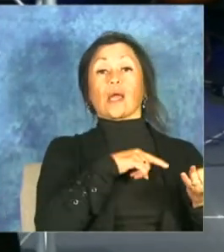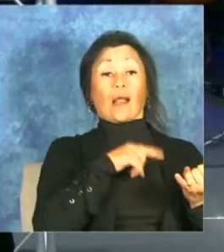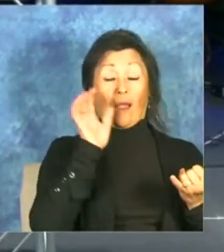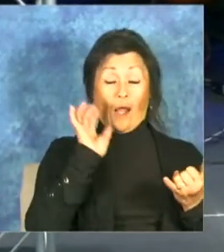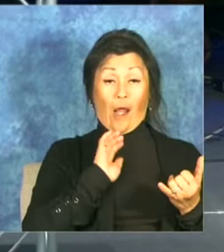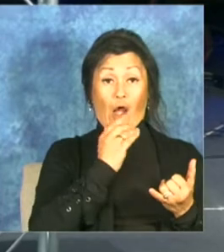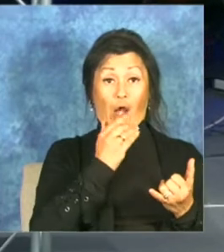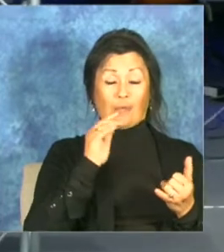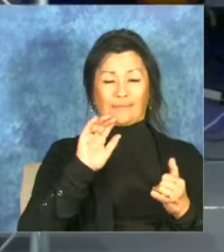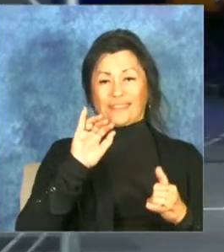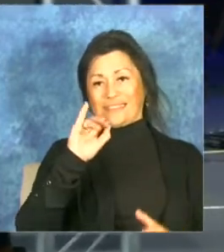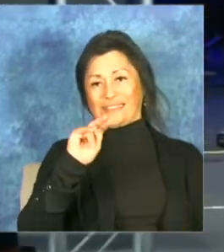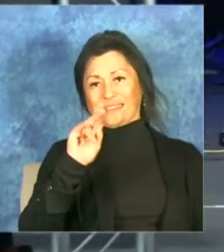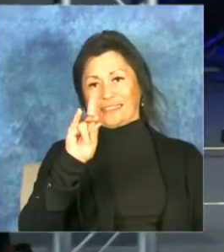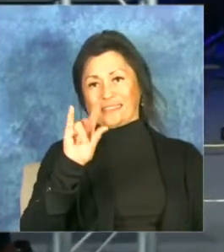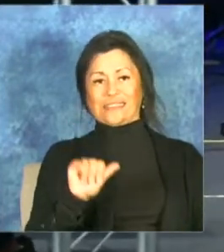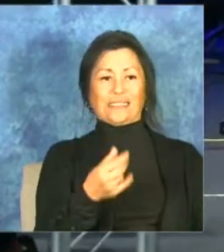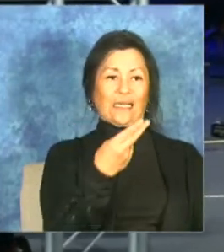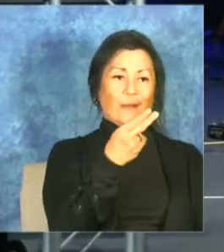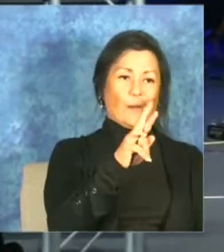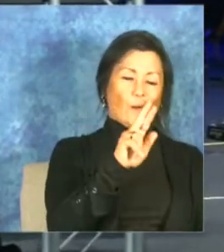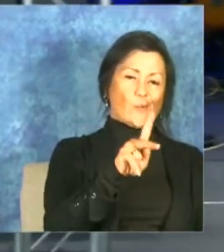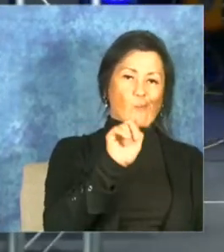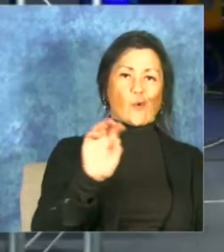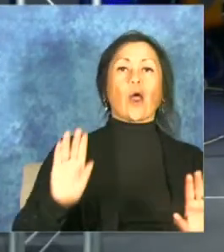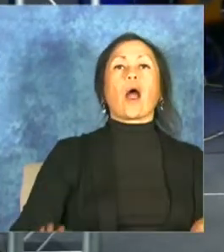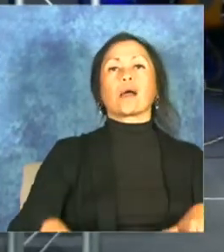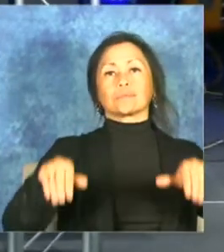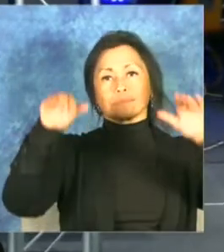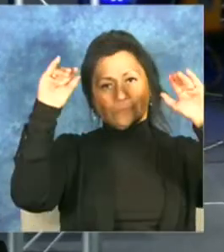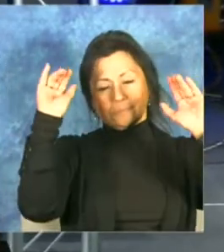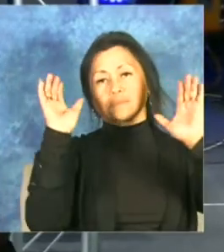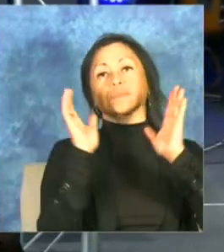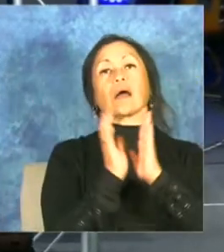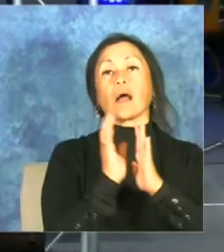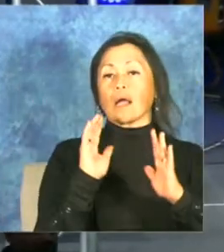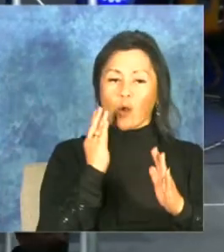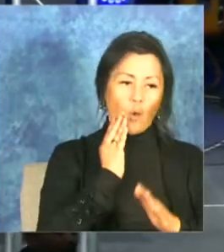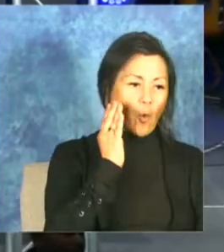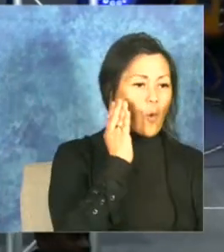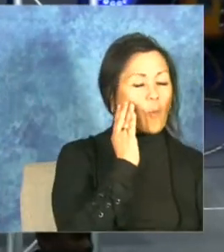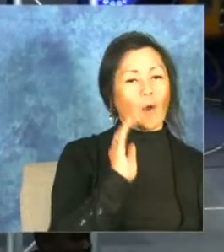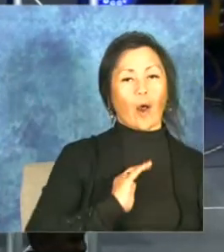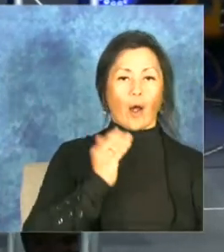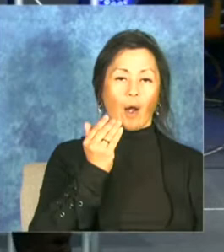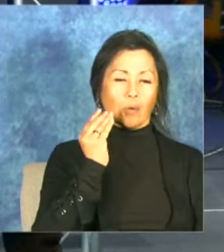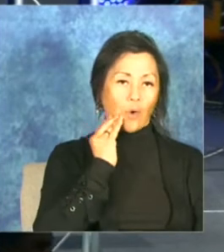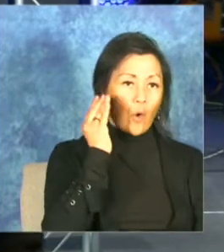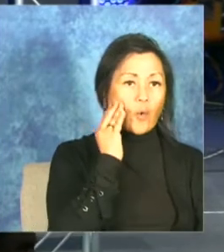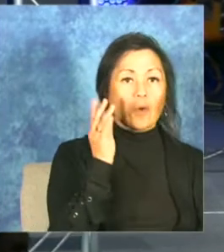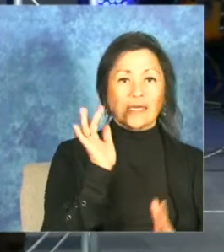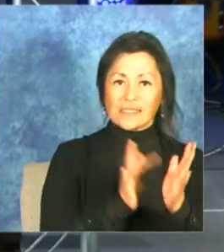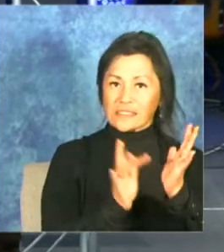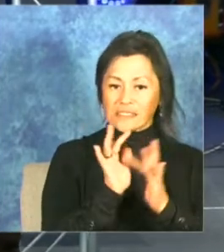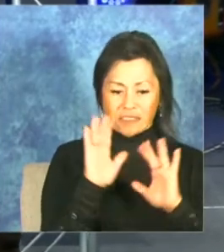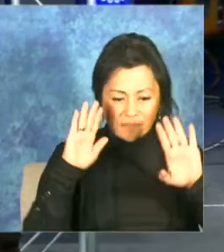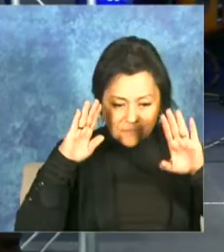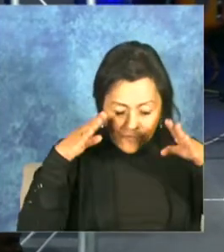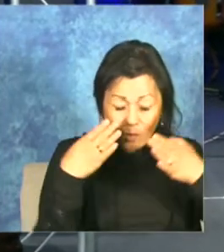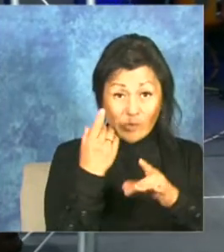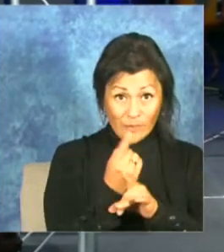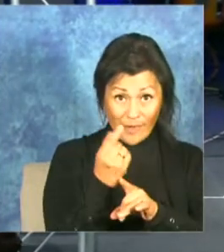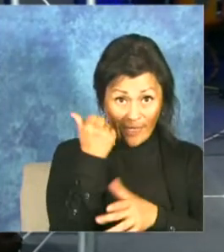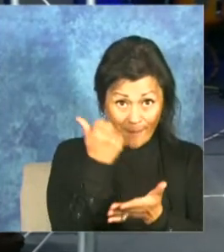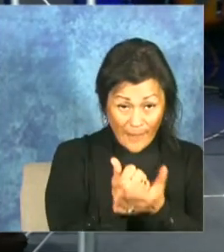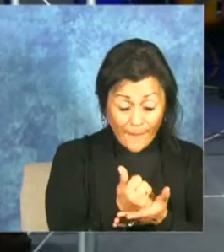raise Indy and raise Harper, as we did with Harper as well, in a home where Jesus is the center. Amen,